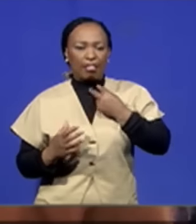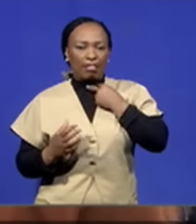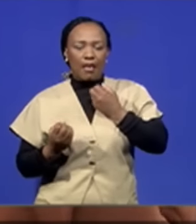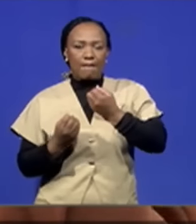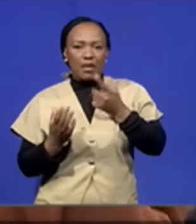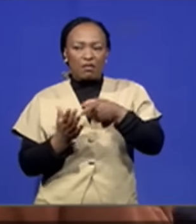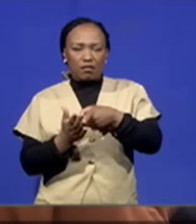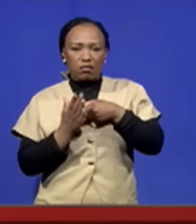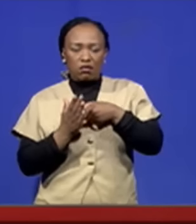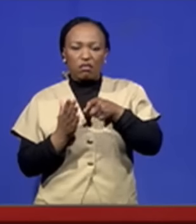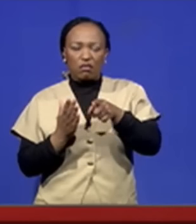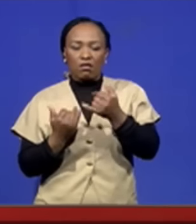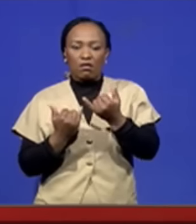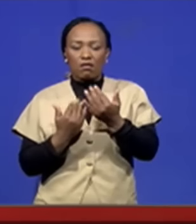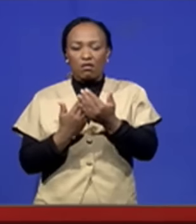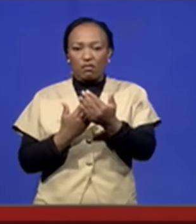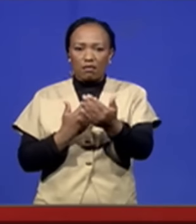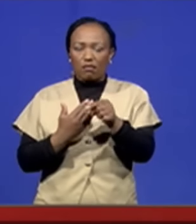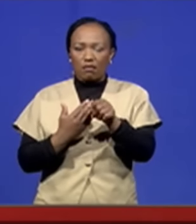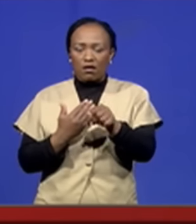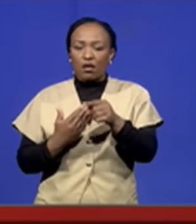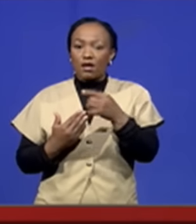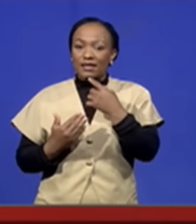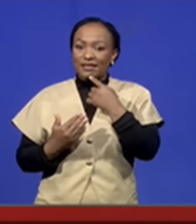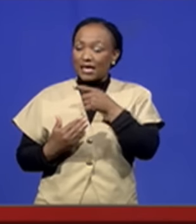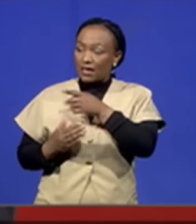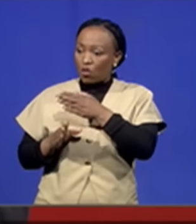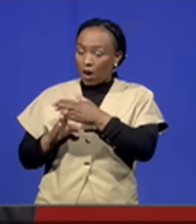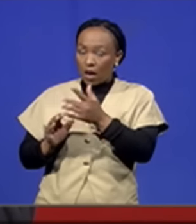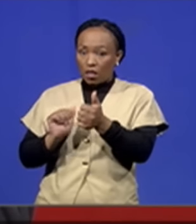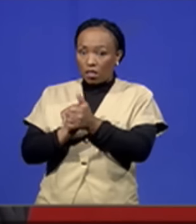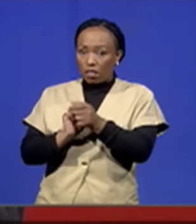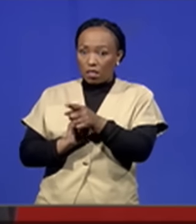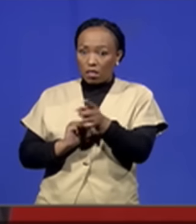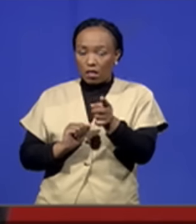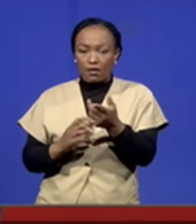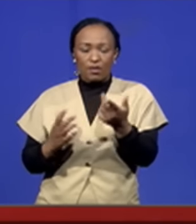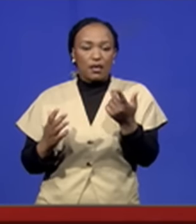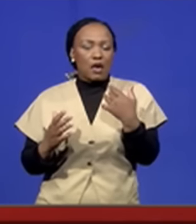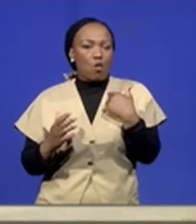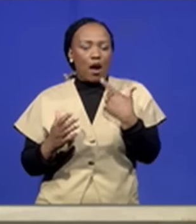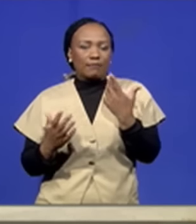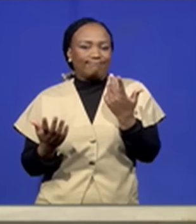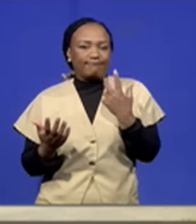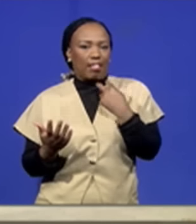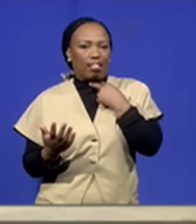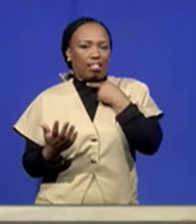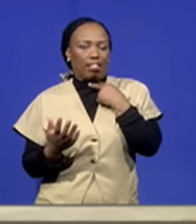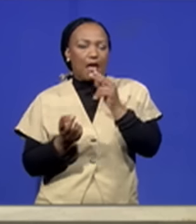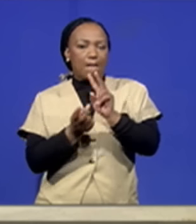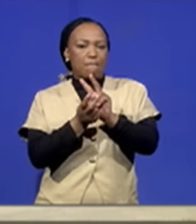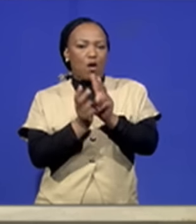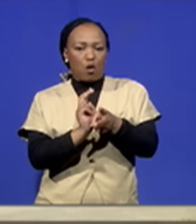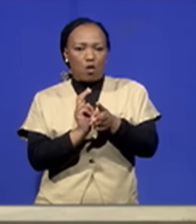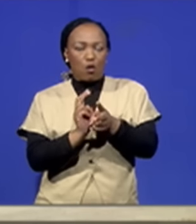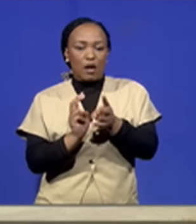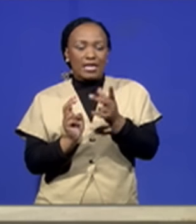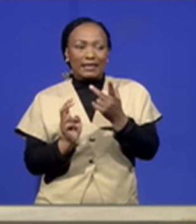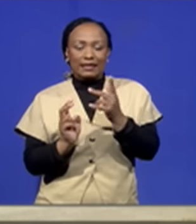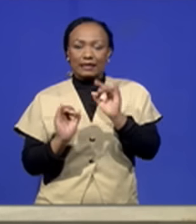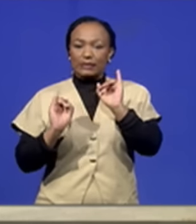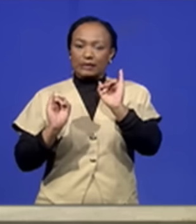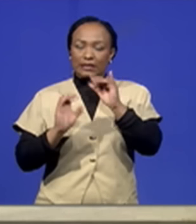dikolotong. O tladitse ka gore ena le badiri mmogo nae ba feletswe ke ditsela tsa go adima madi mme ba tshaba gore seemo sa bona sa